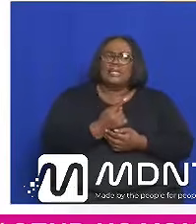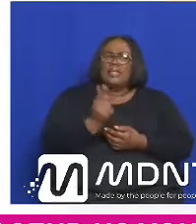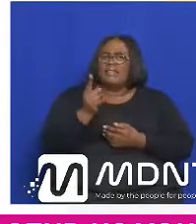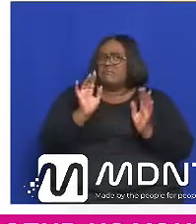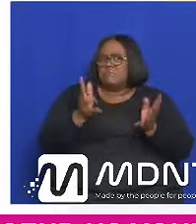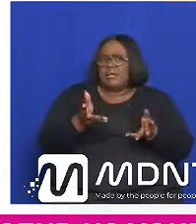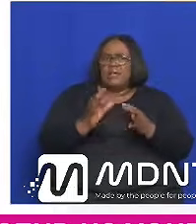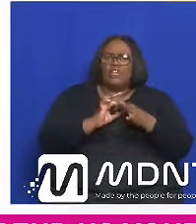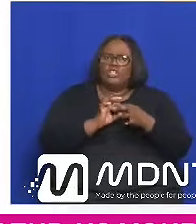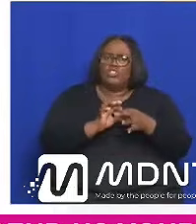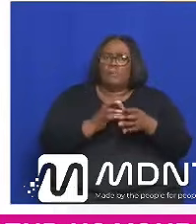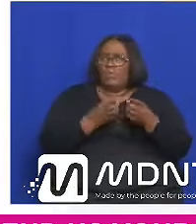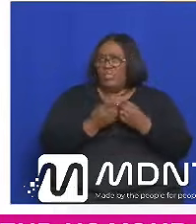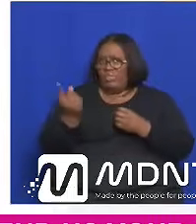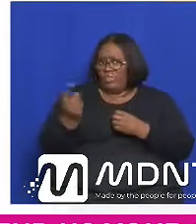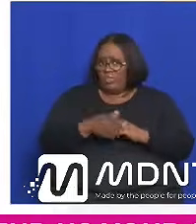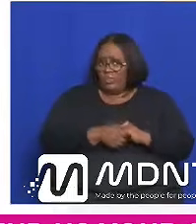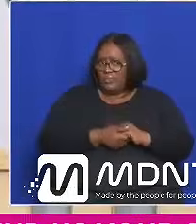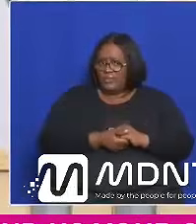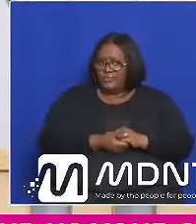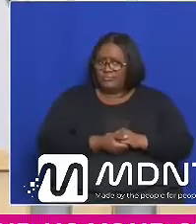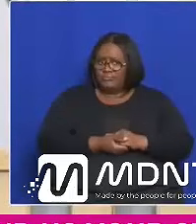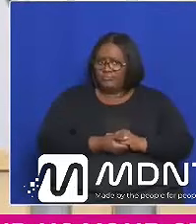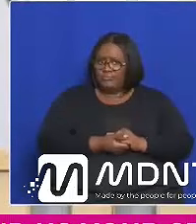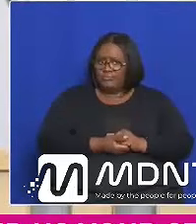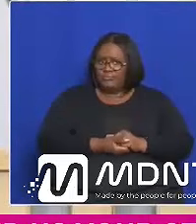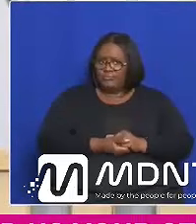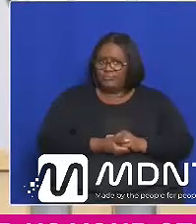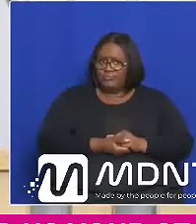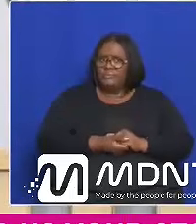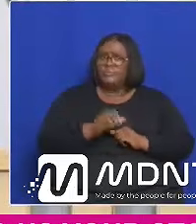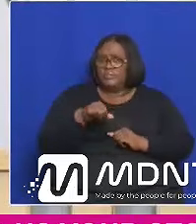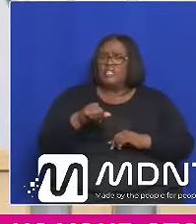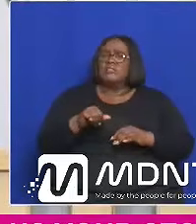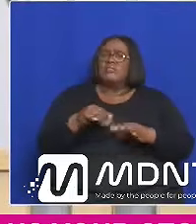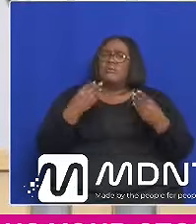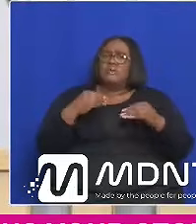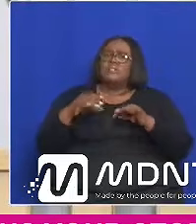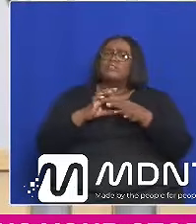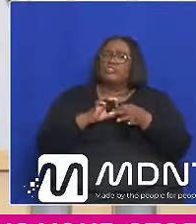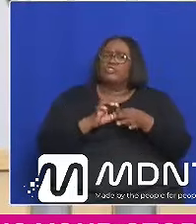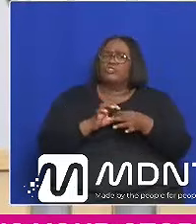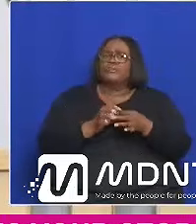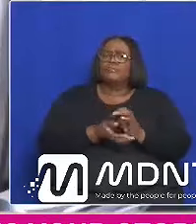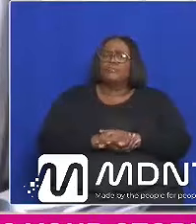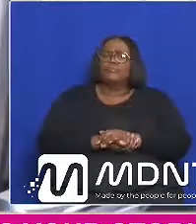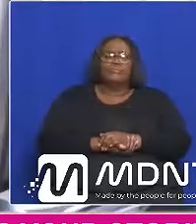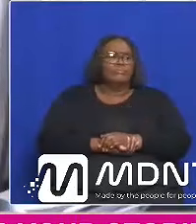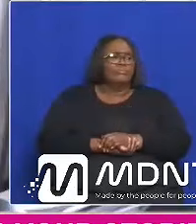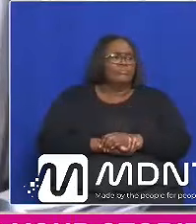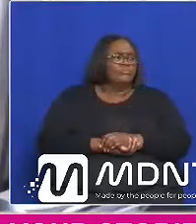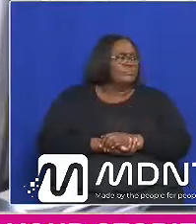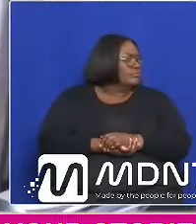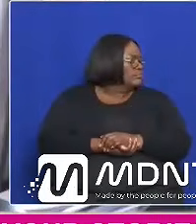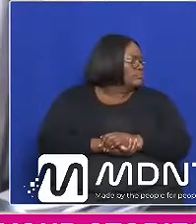Mutsumi? Yes, it was a business relationship. Do you, besides the